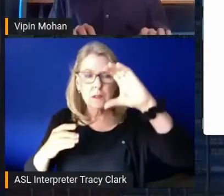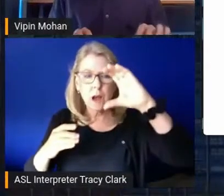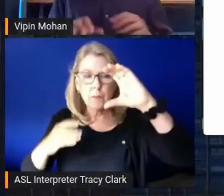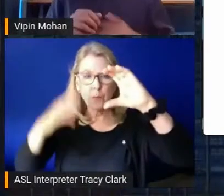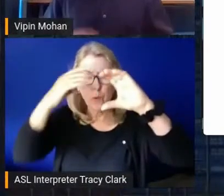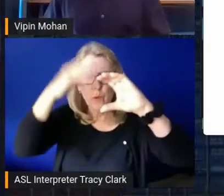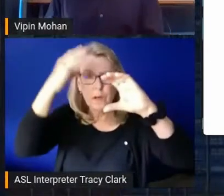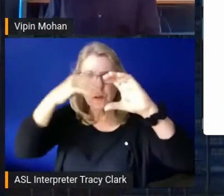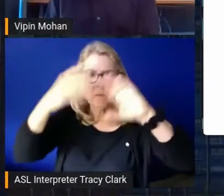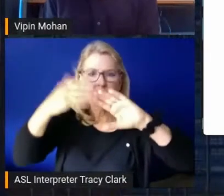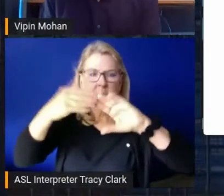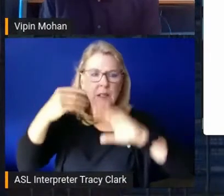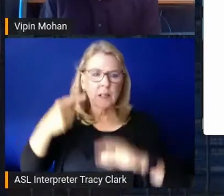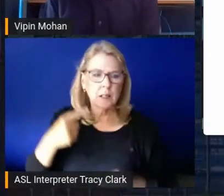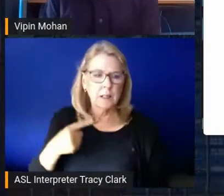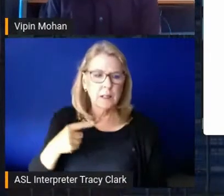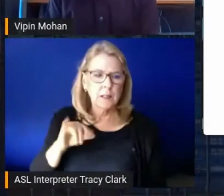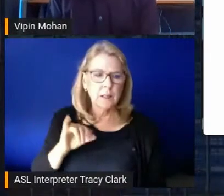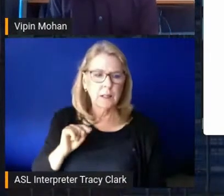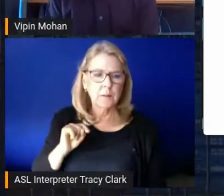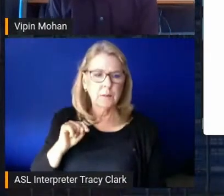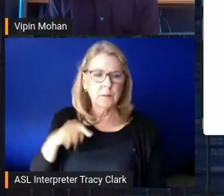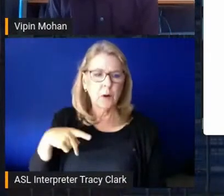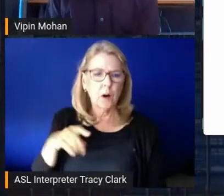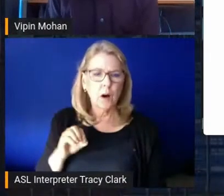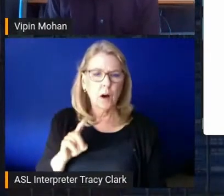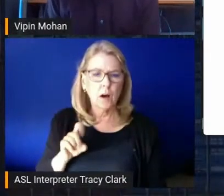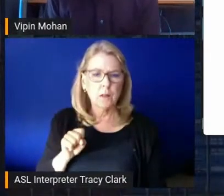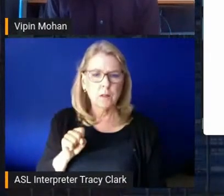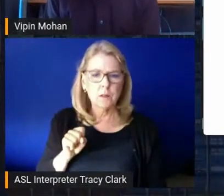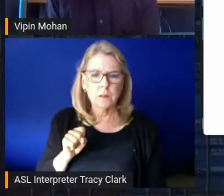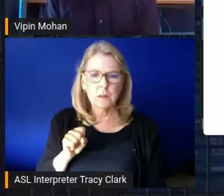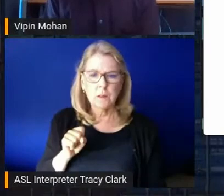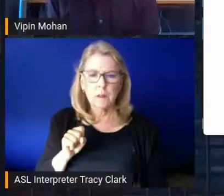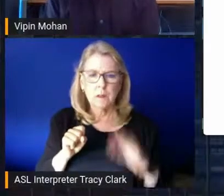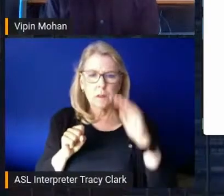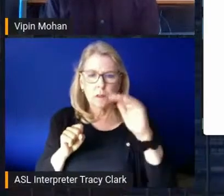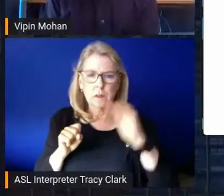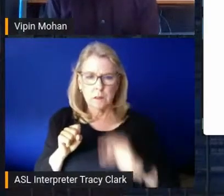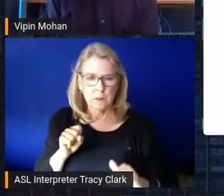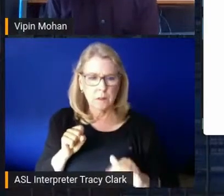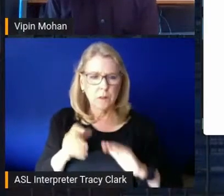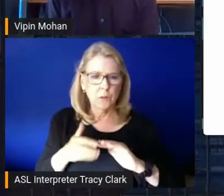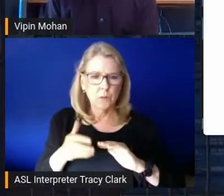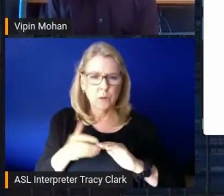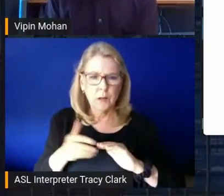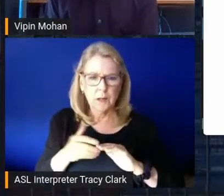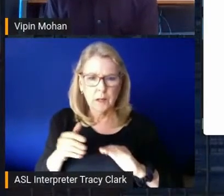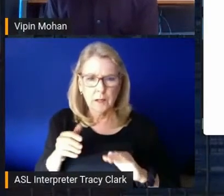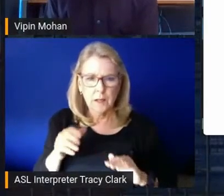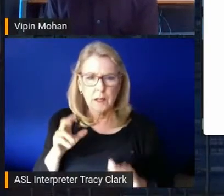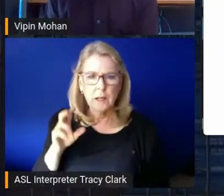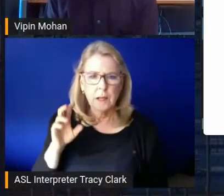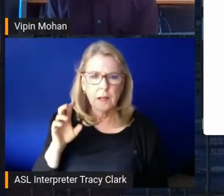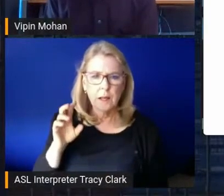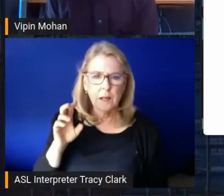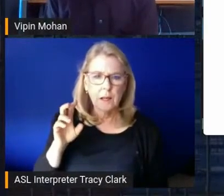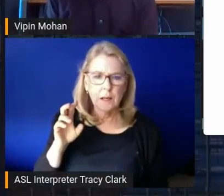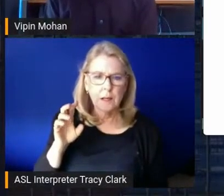get pods on watch. And over here, we're running kubectl get KCP. KCP is actually short